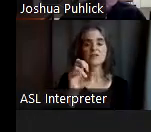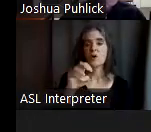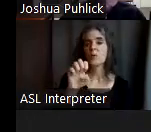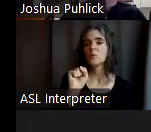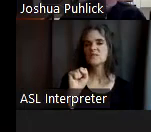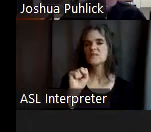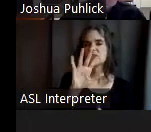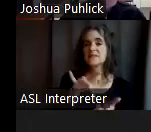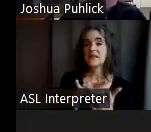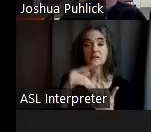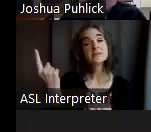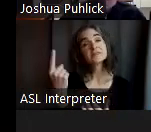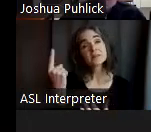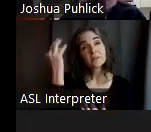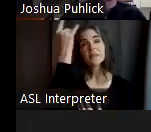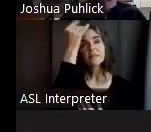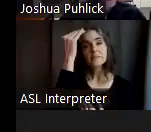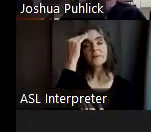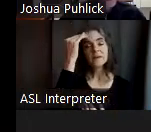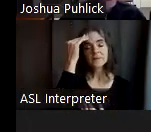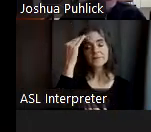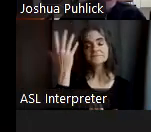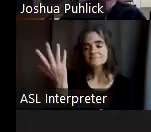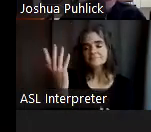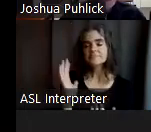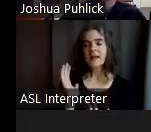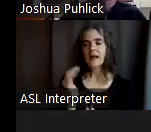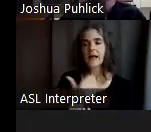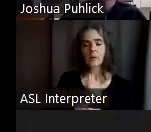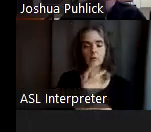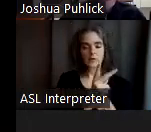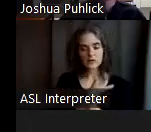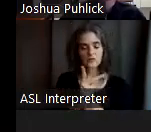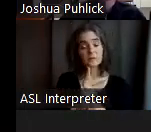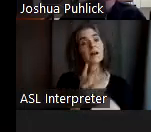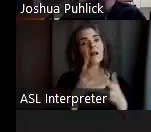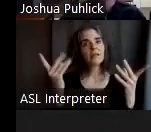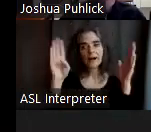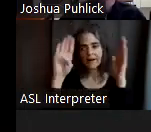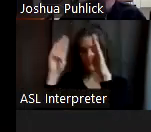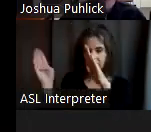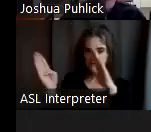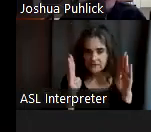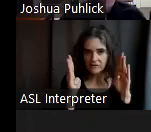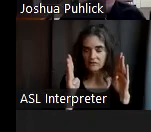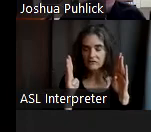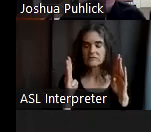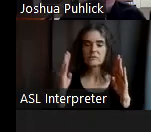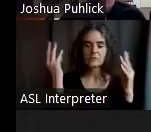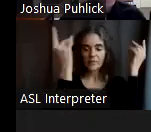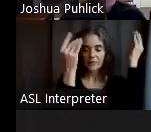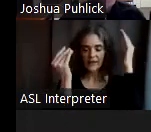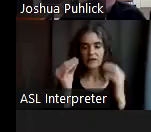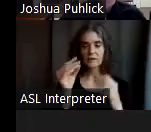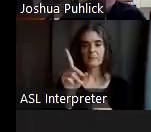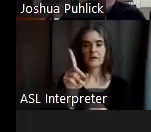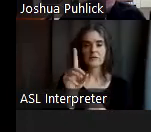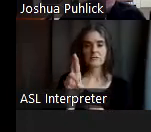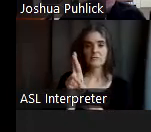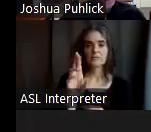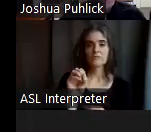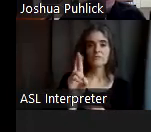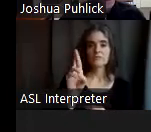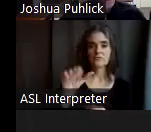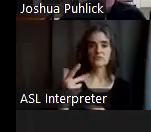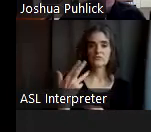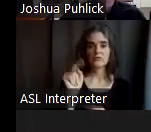that's something to think about, is that, you know, a lot of our treatments have been geared towards thinking about drought, but there's